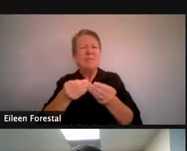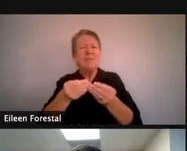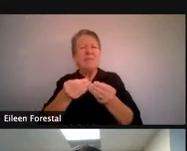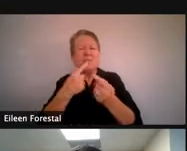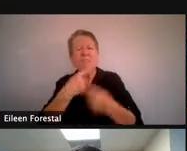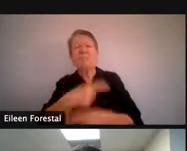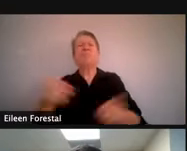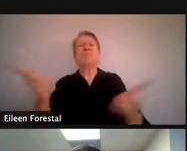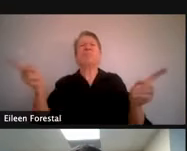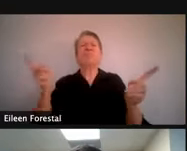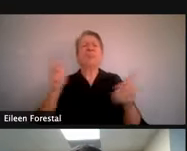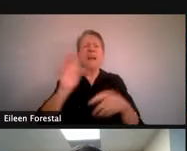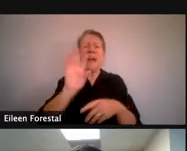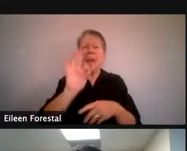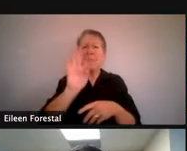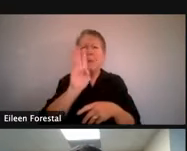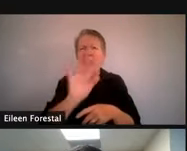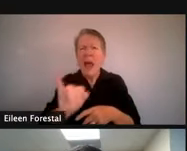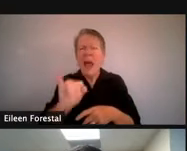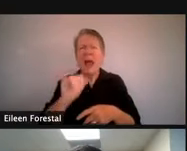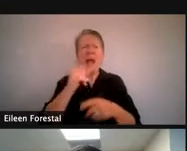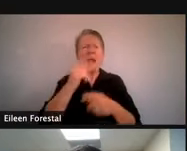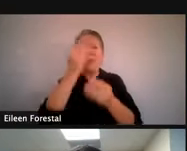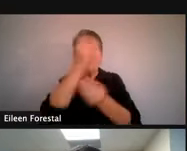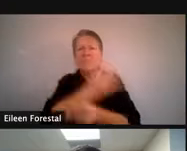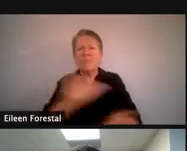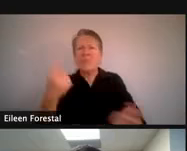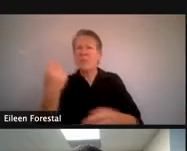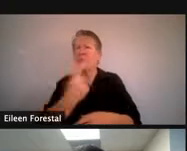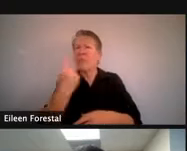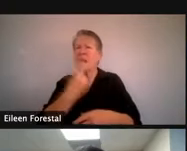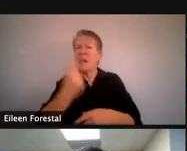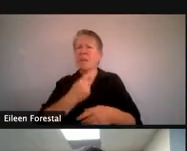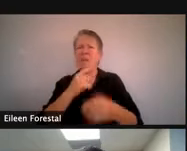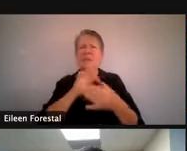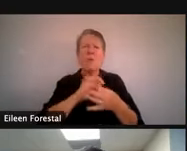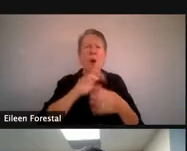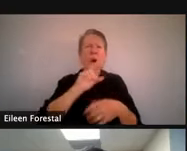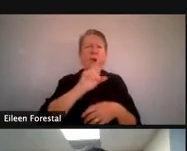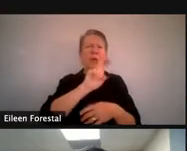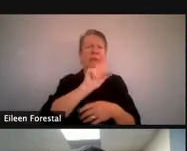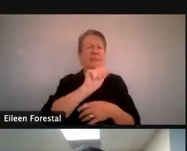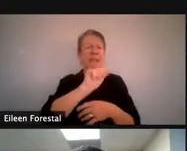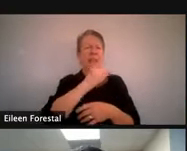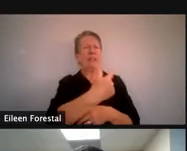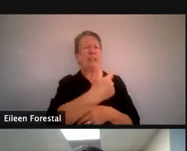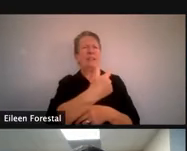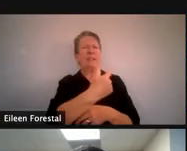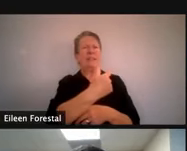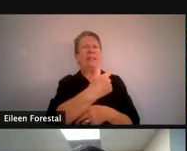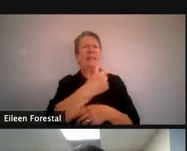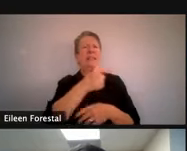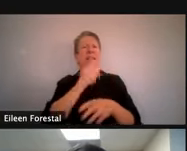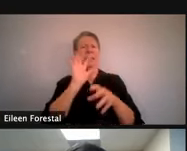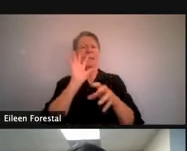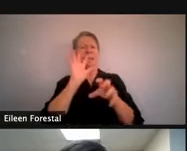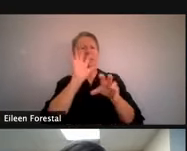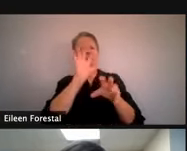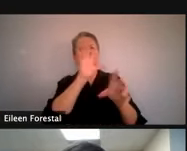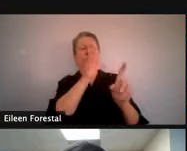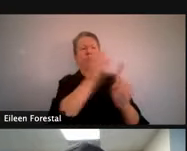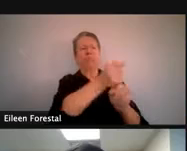was it from the U.S. Attorney General, but they apprehended a number of folks, I believe, with